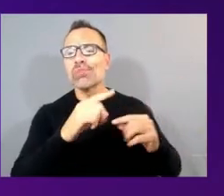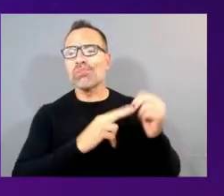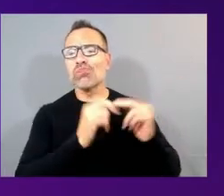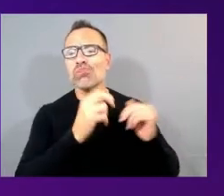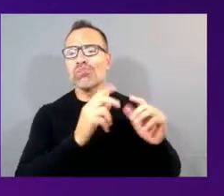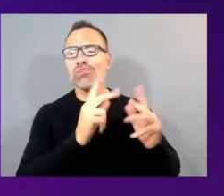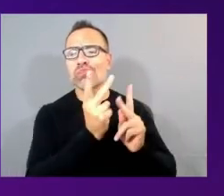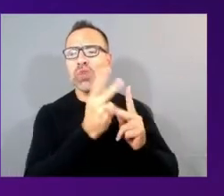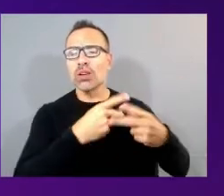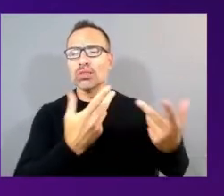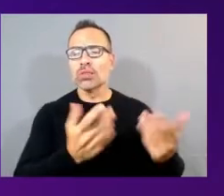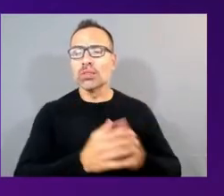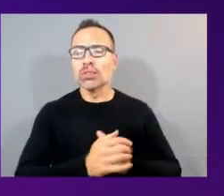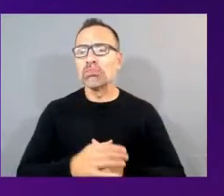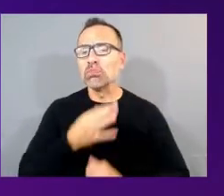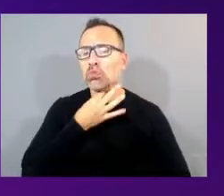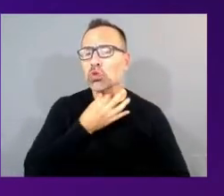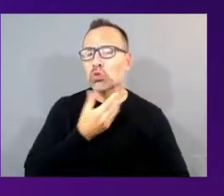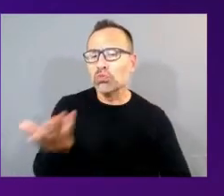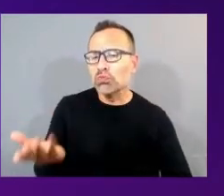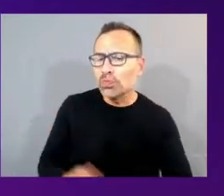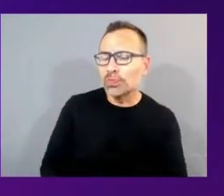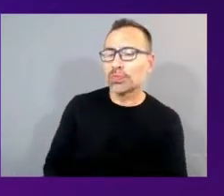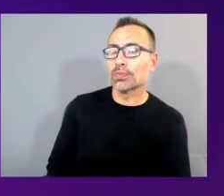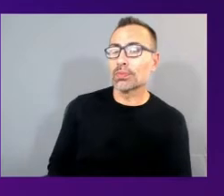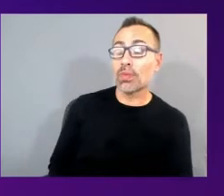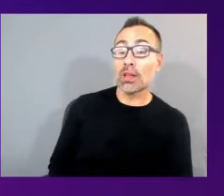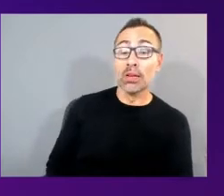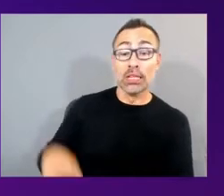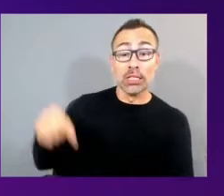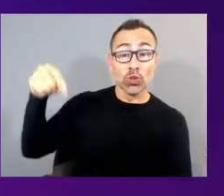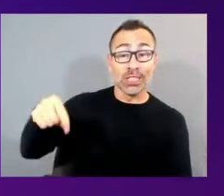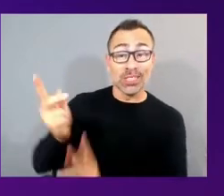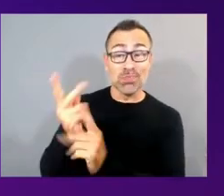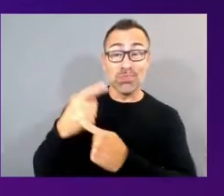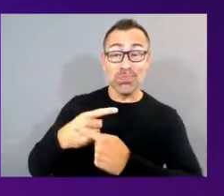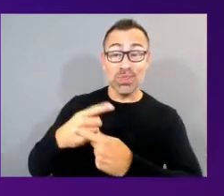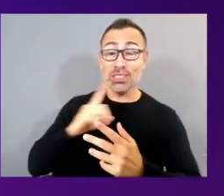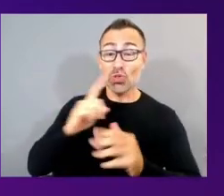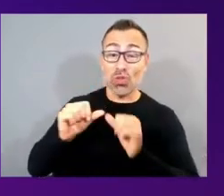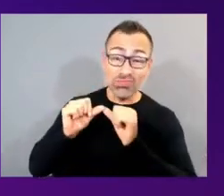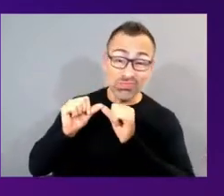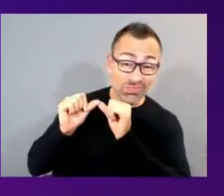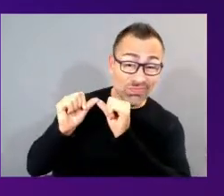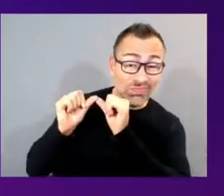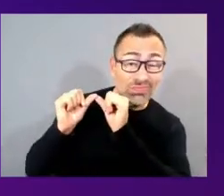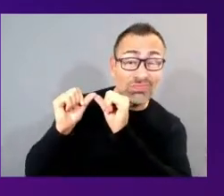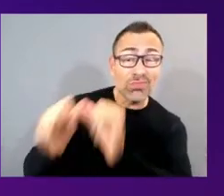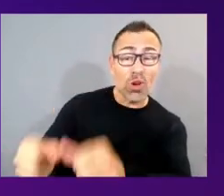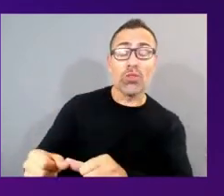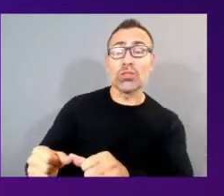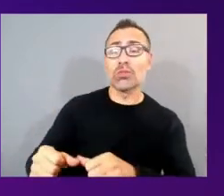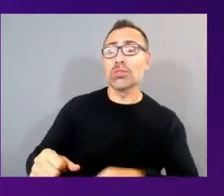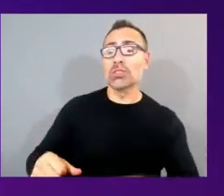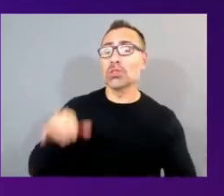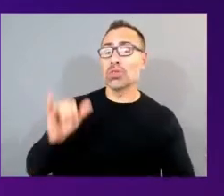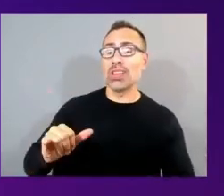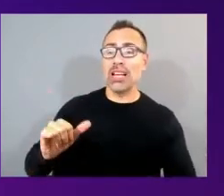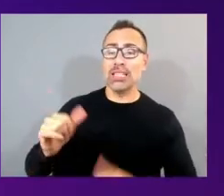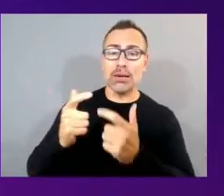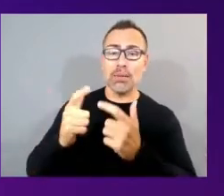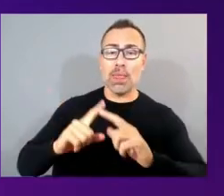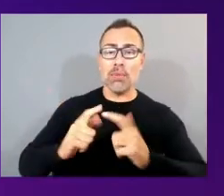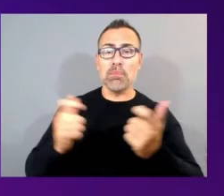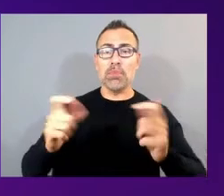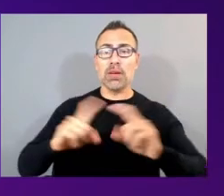So these are long-term products. So that's one big difference from our products to other products